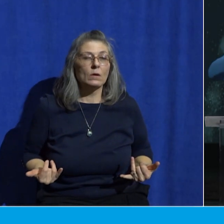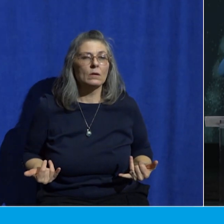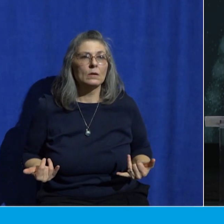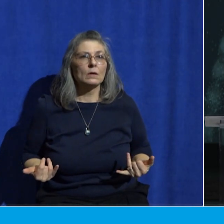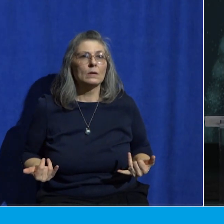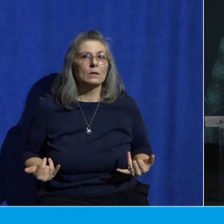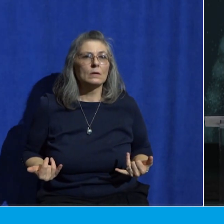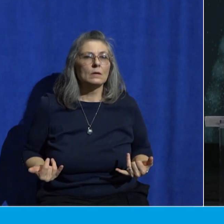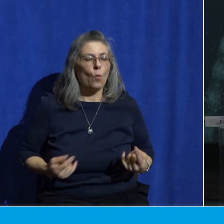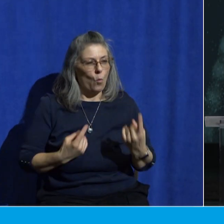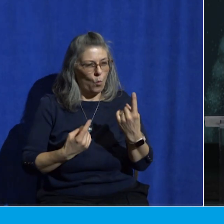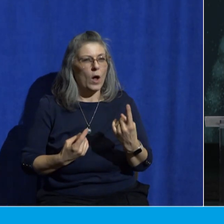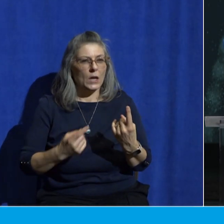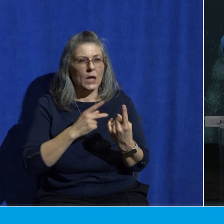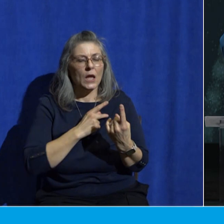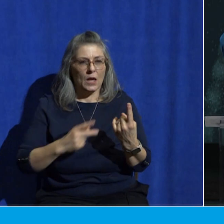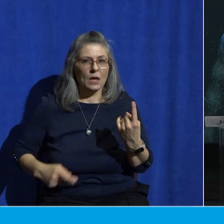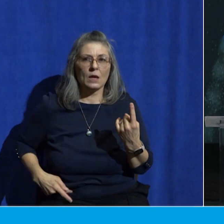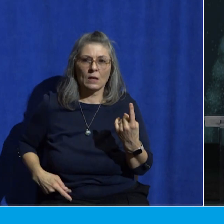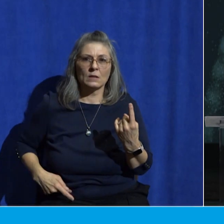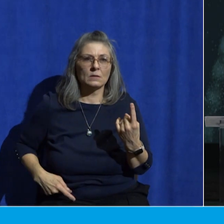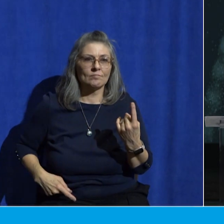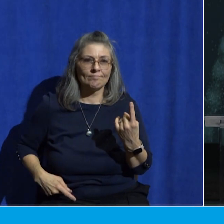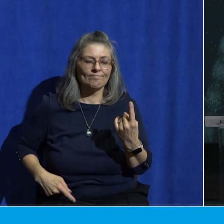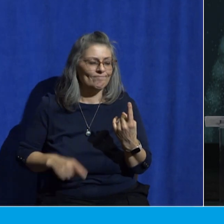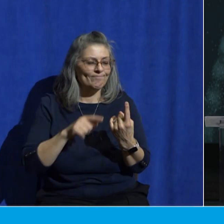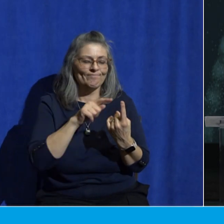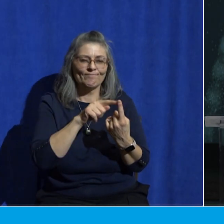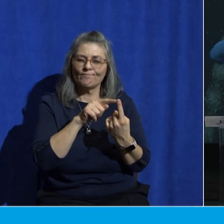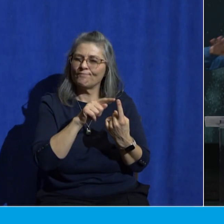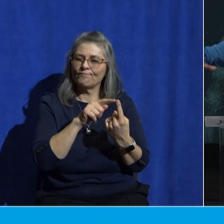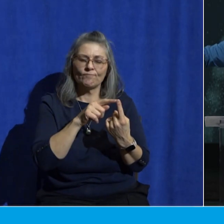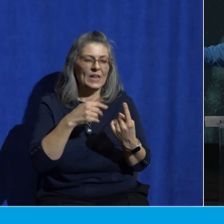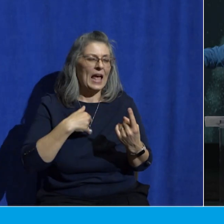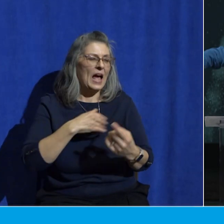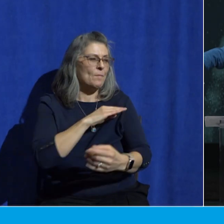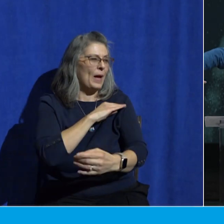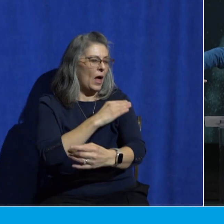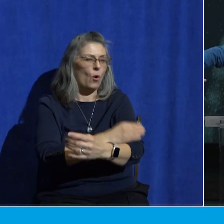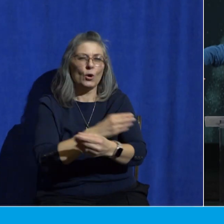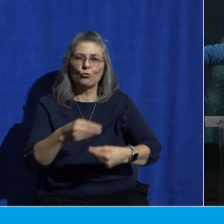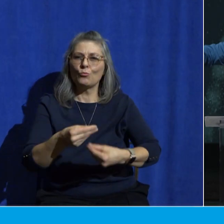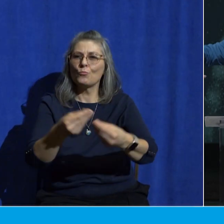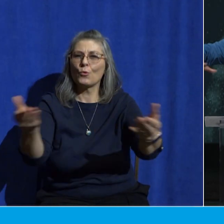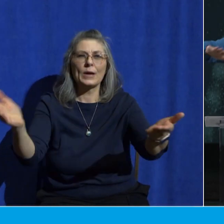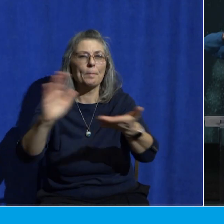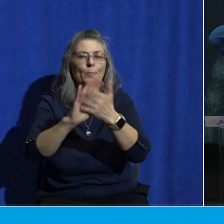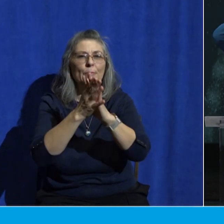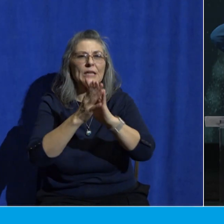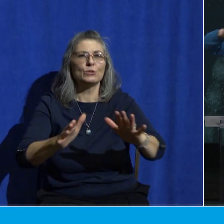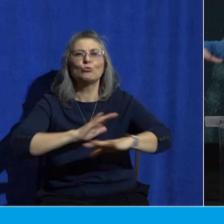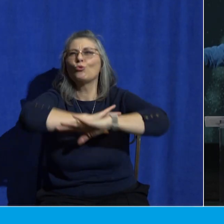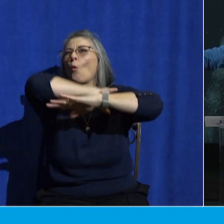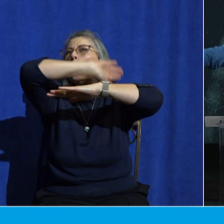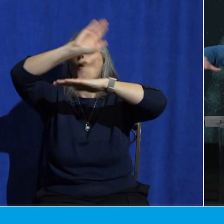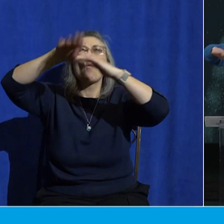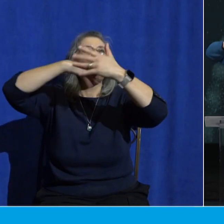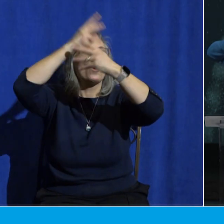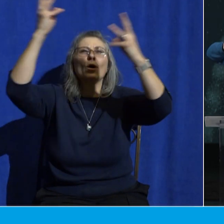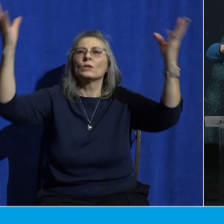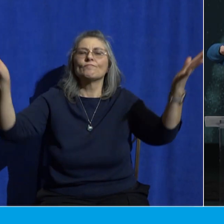There's a king who has power to bring peace to all of them